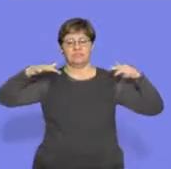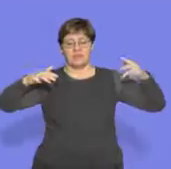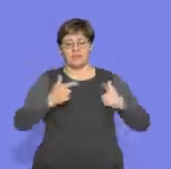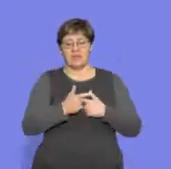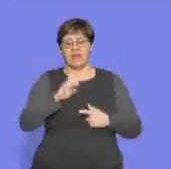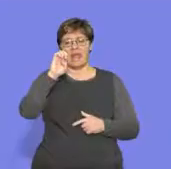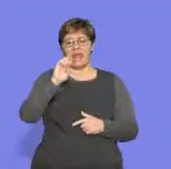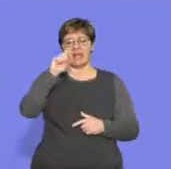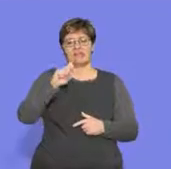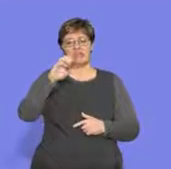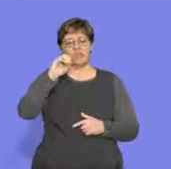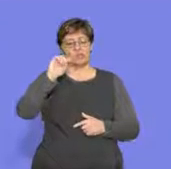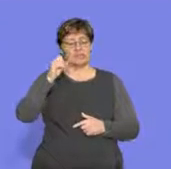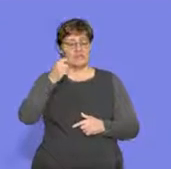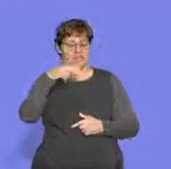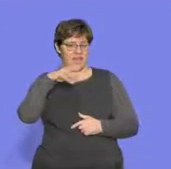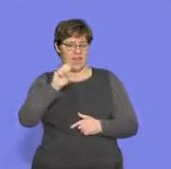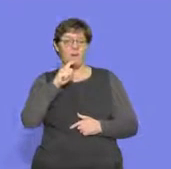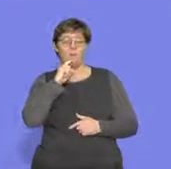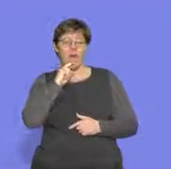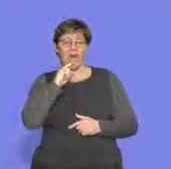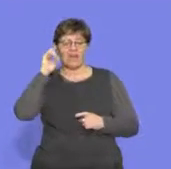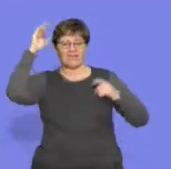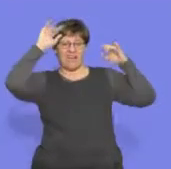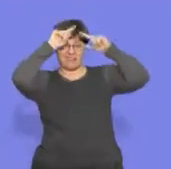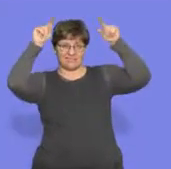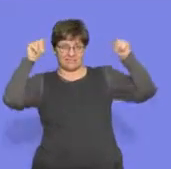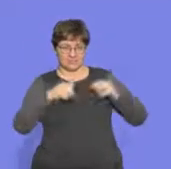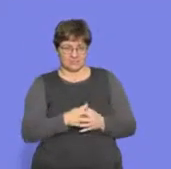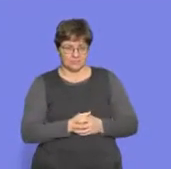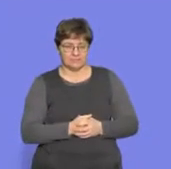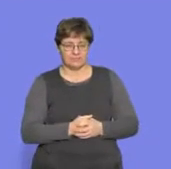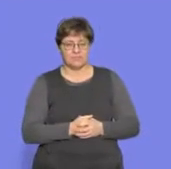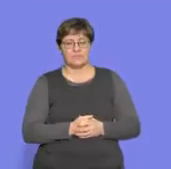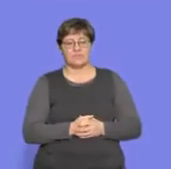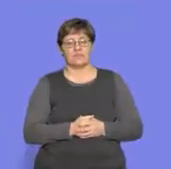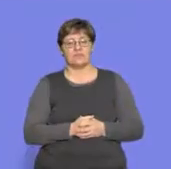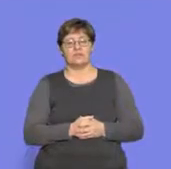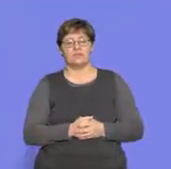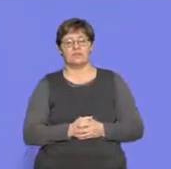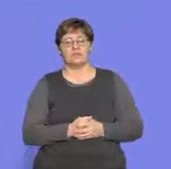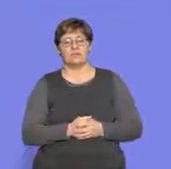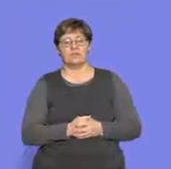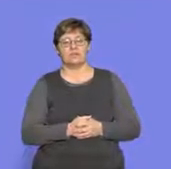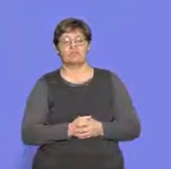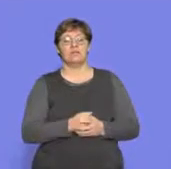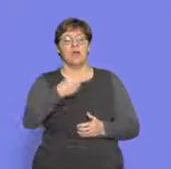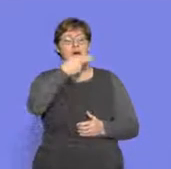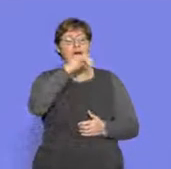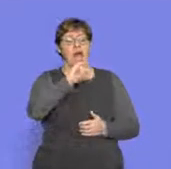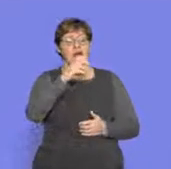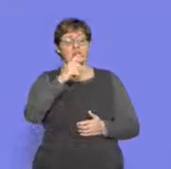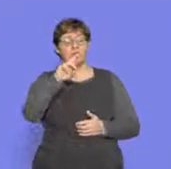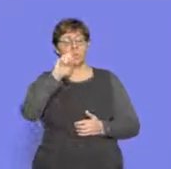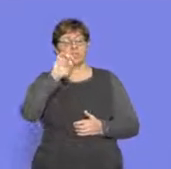exosphere. So these are essentially the layers in the atmosphere. Okay, the hydrosphere, the word